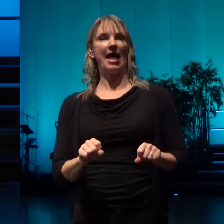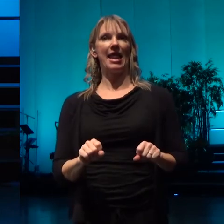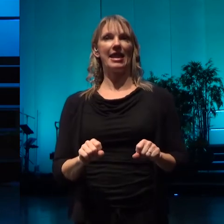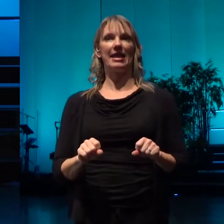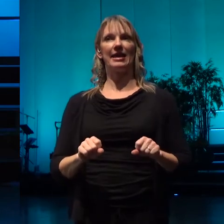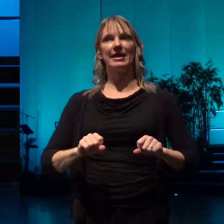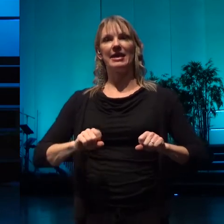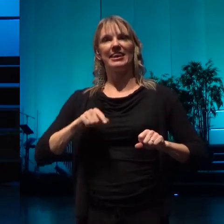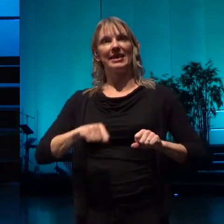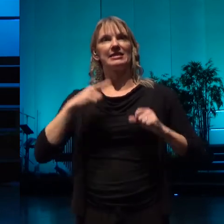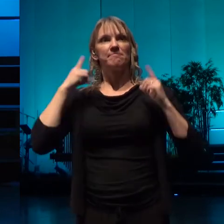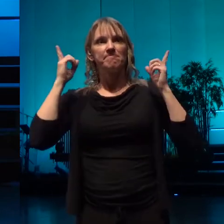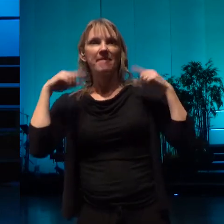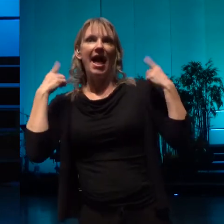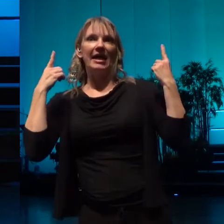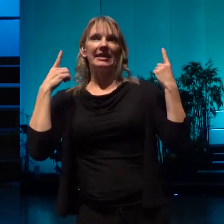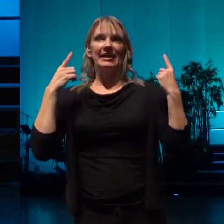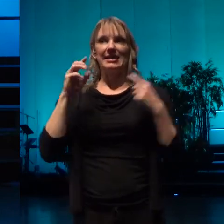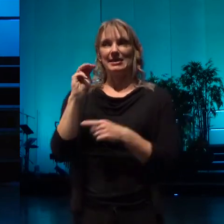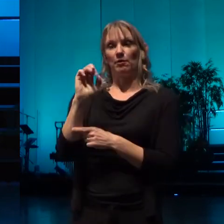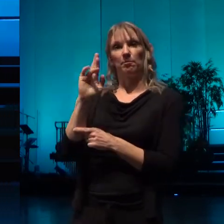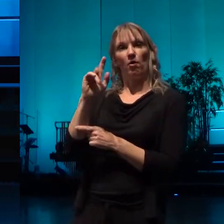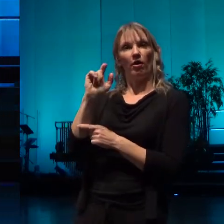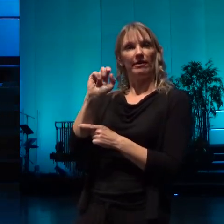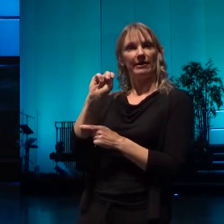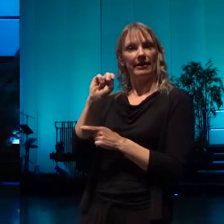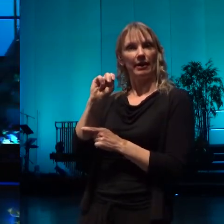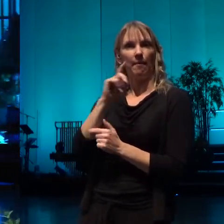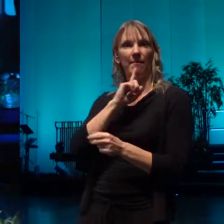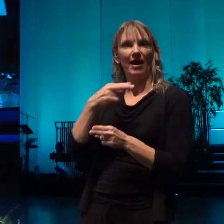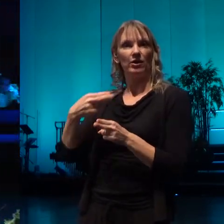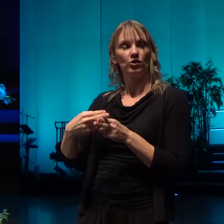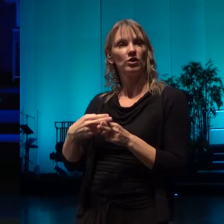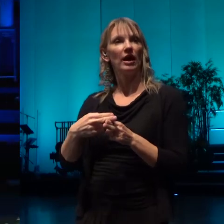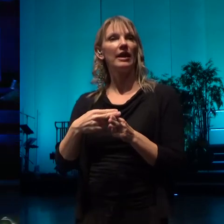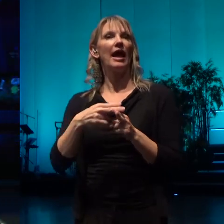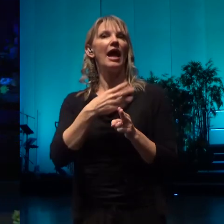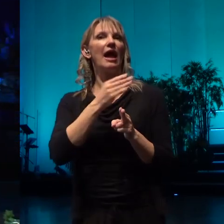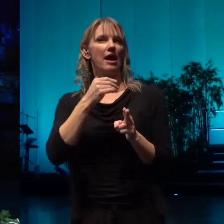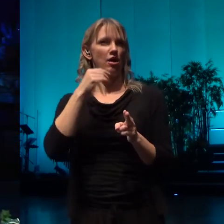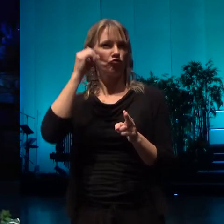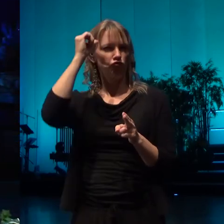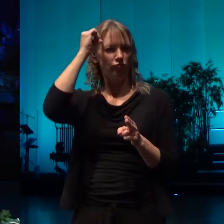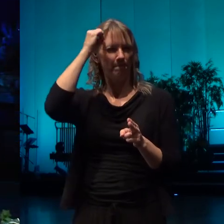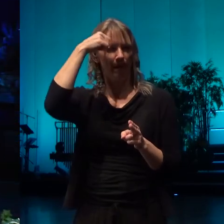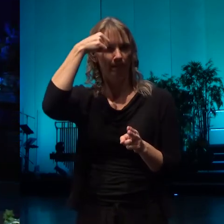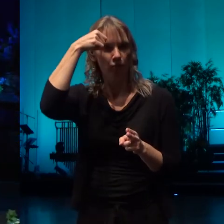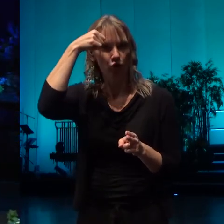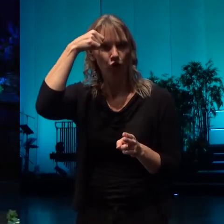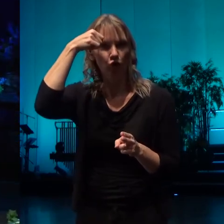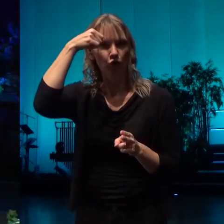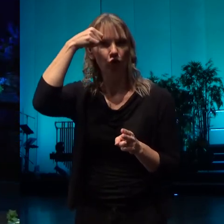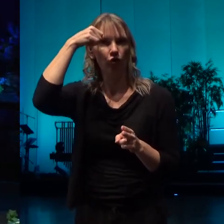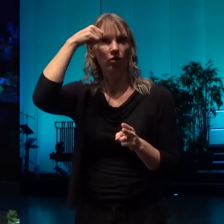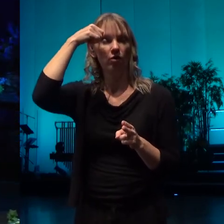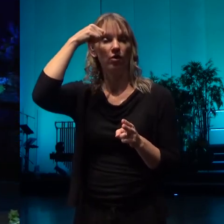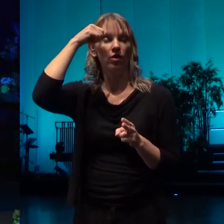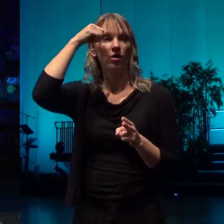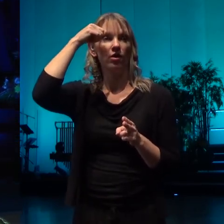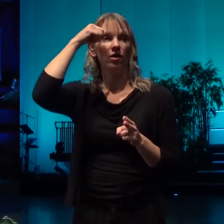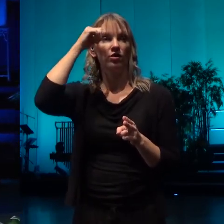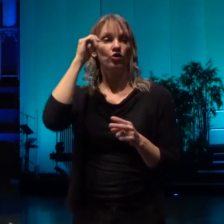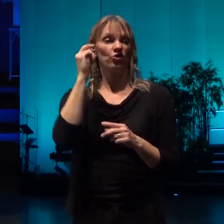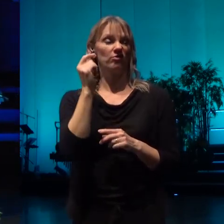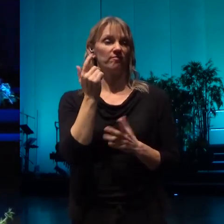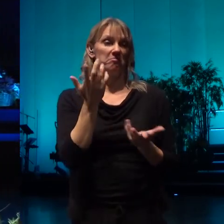the seeming madness that Martin was referring to and remember that just because the world seems